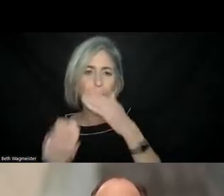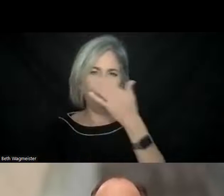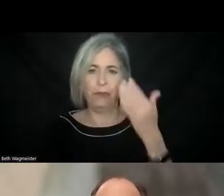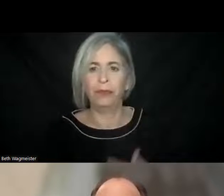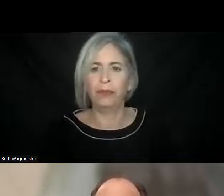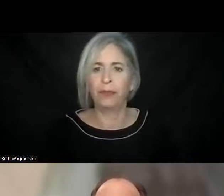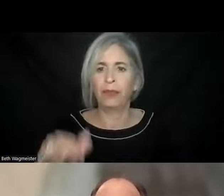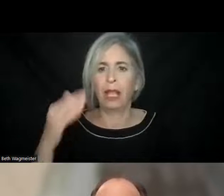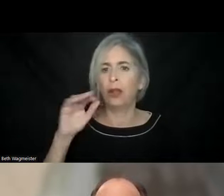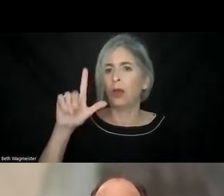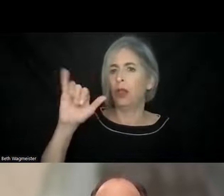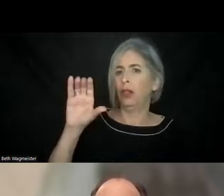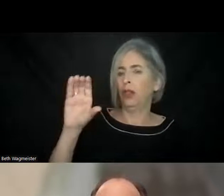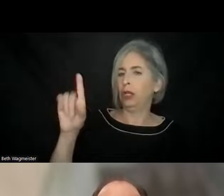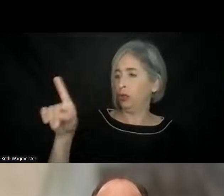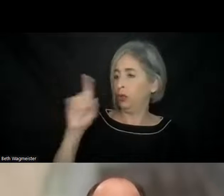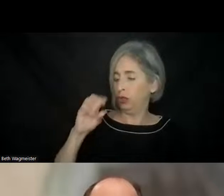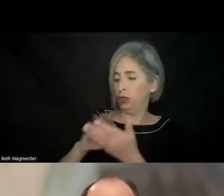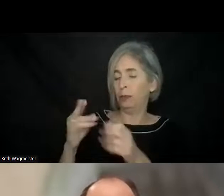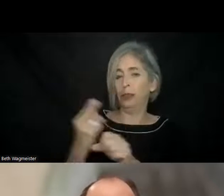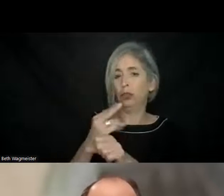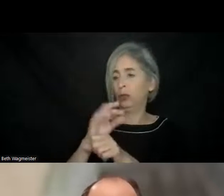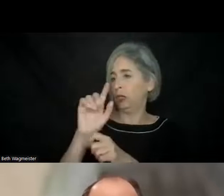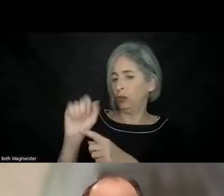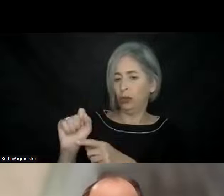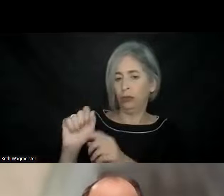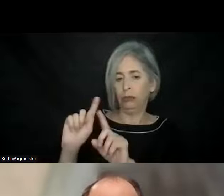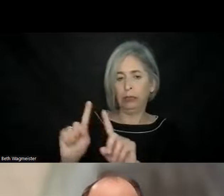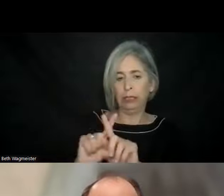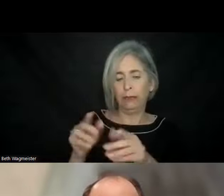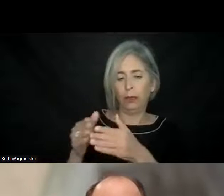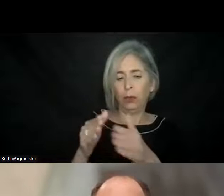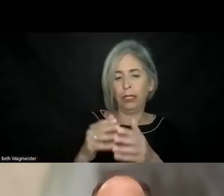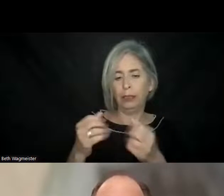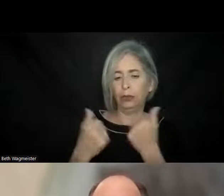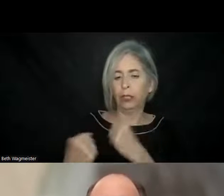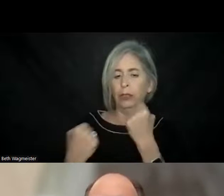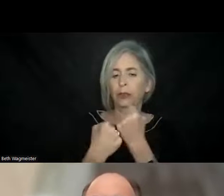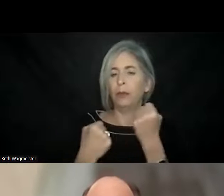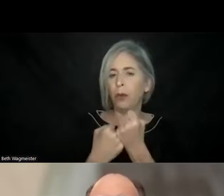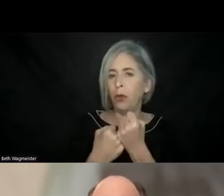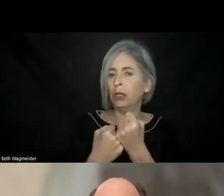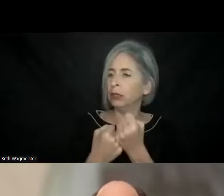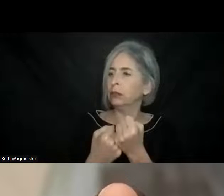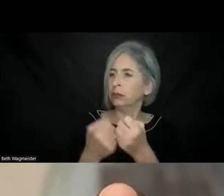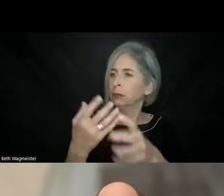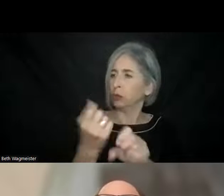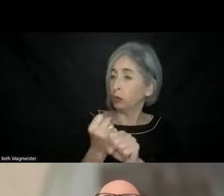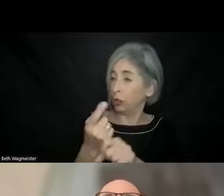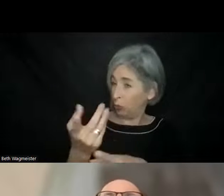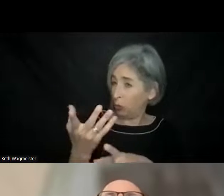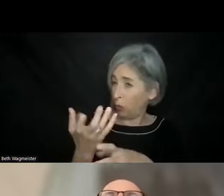your students have worked on tools and ways of trying to support procurers. Do you want to say something about what you